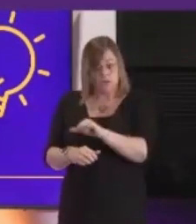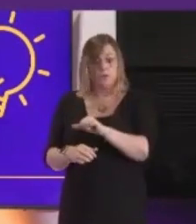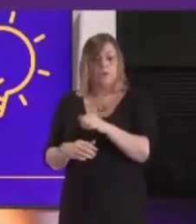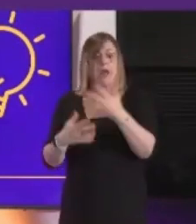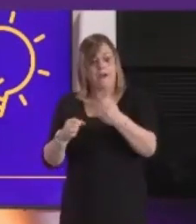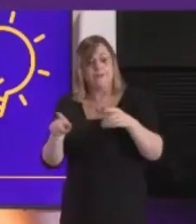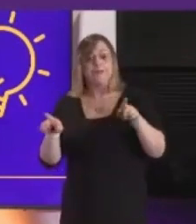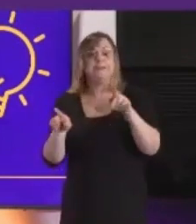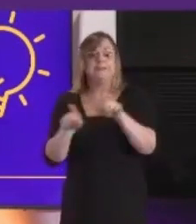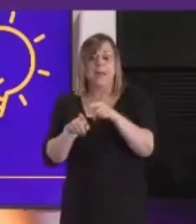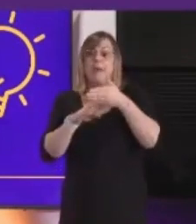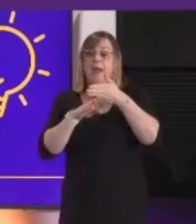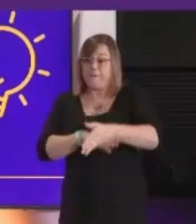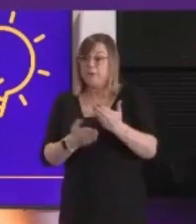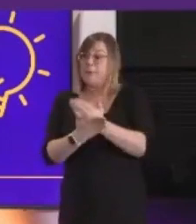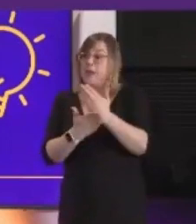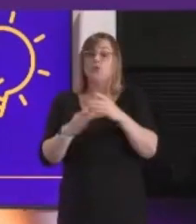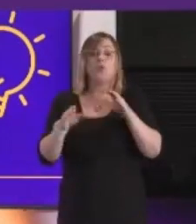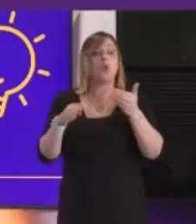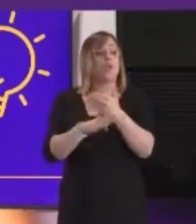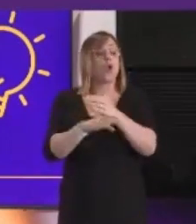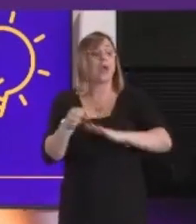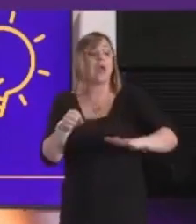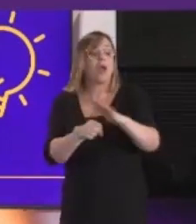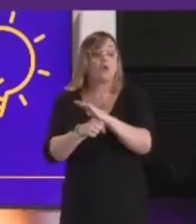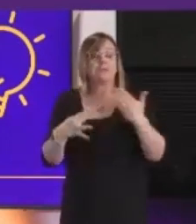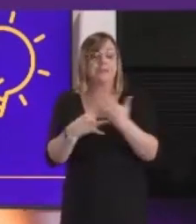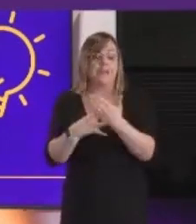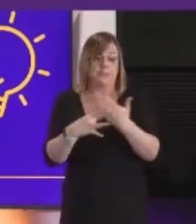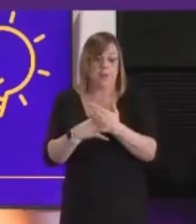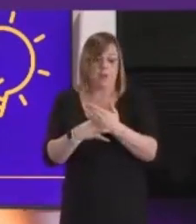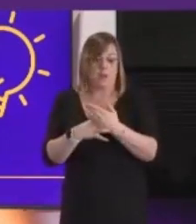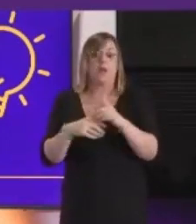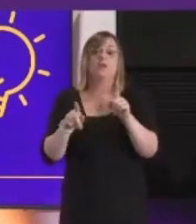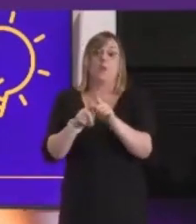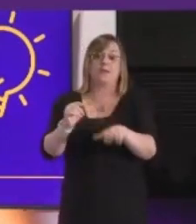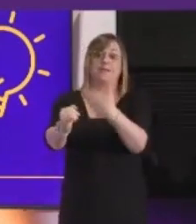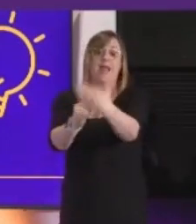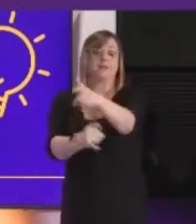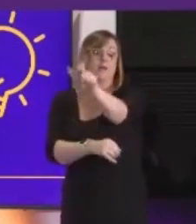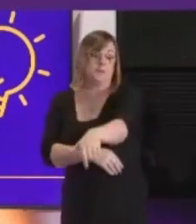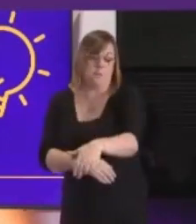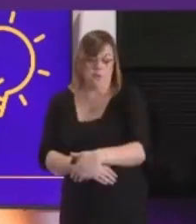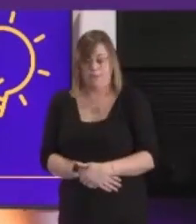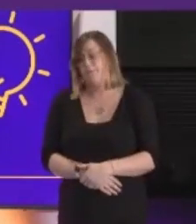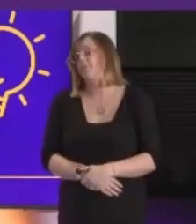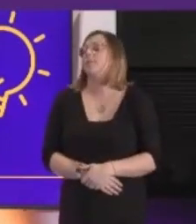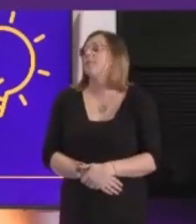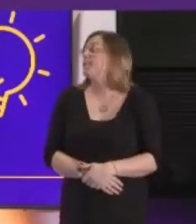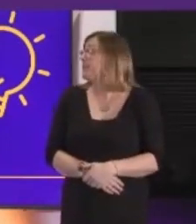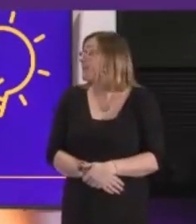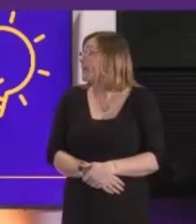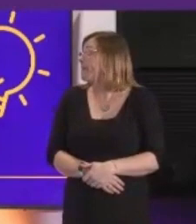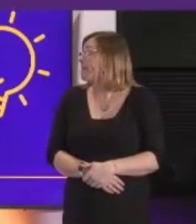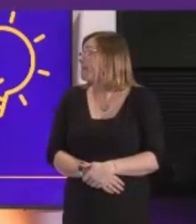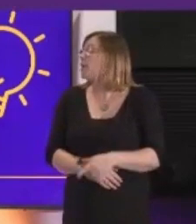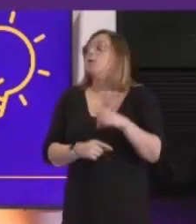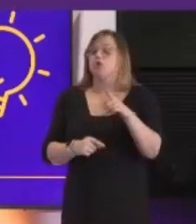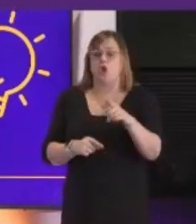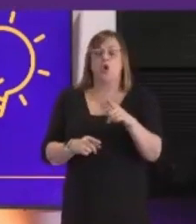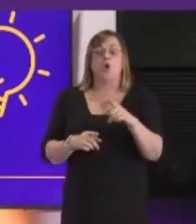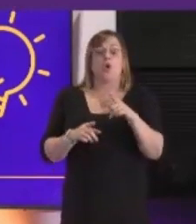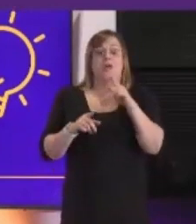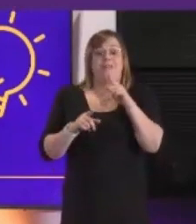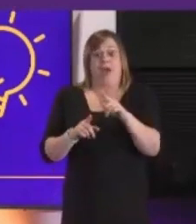much effort to make their workplace accessible as the end customer externally. So that piece of work, it scaled up